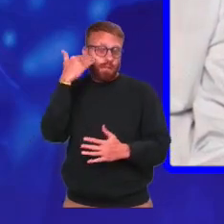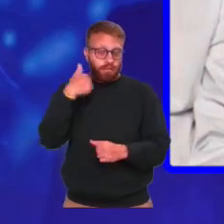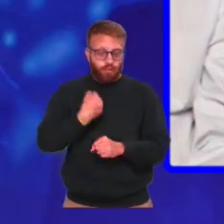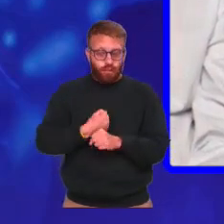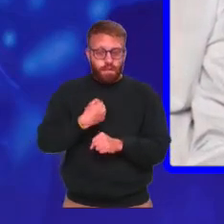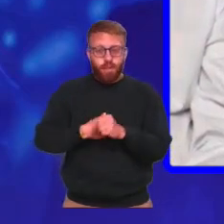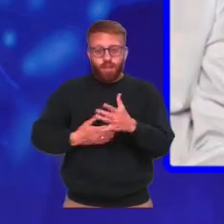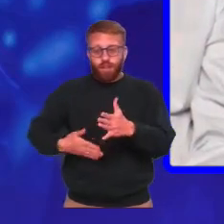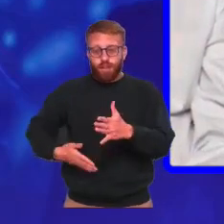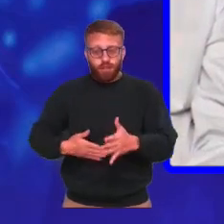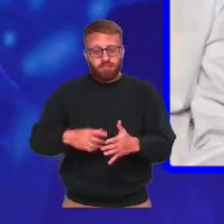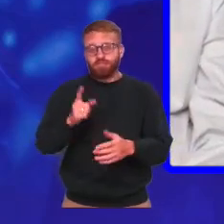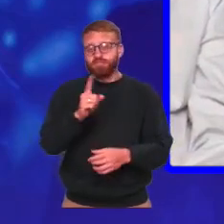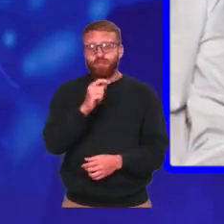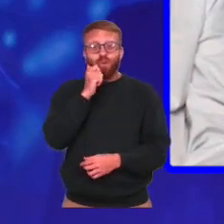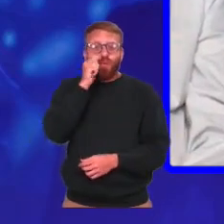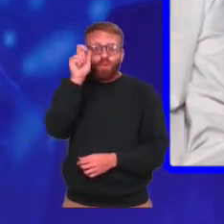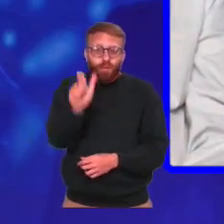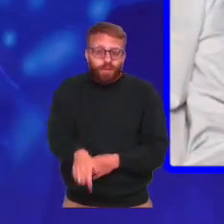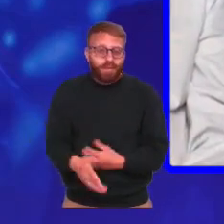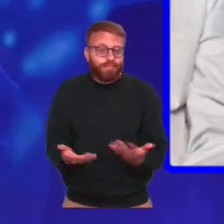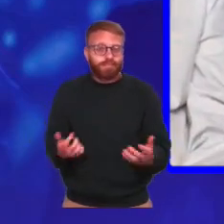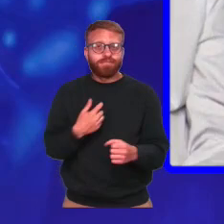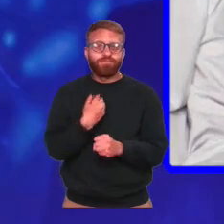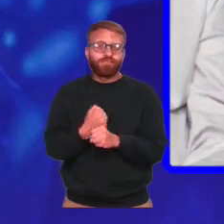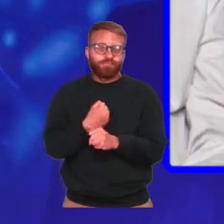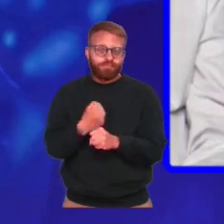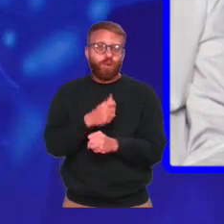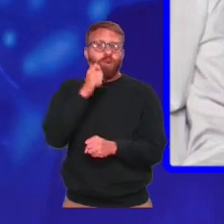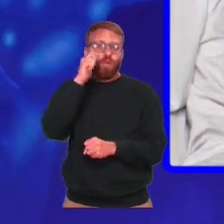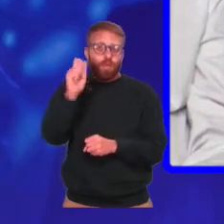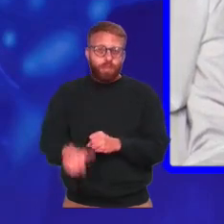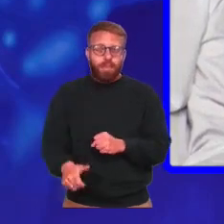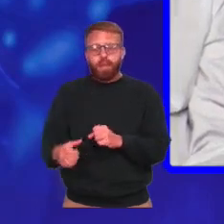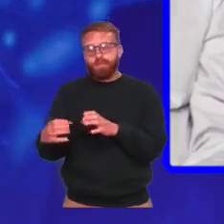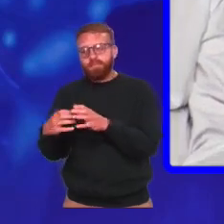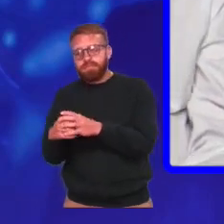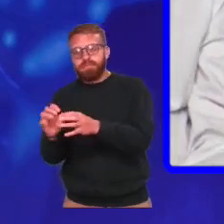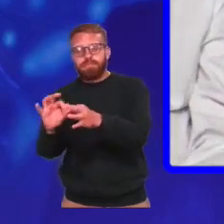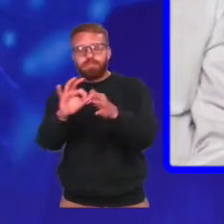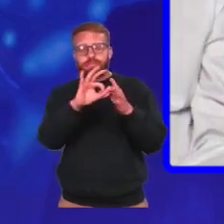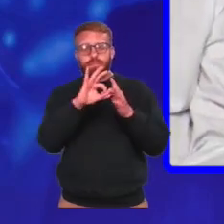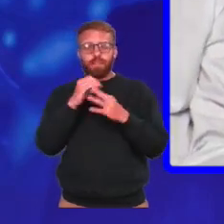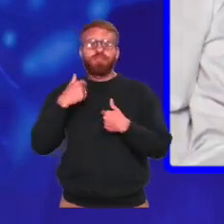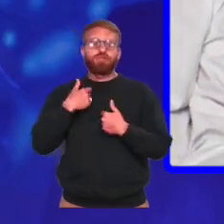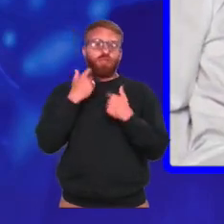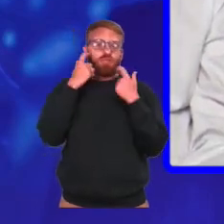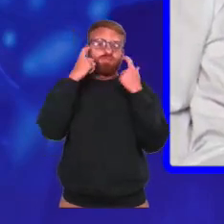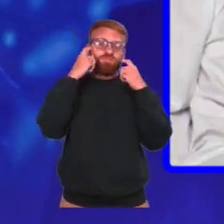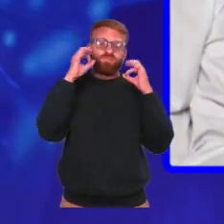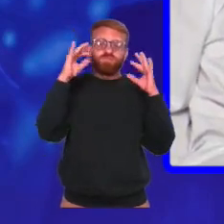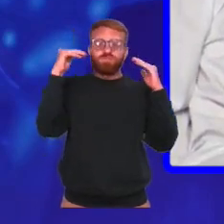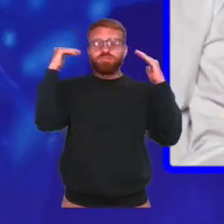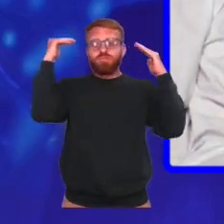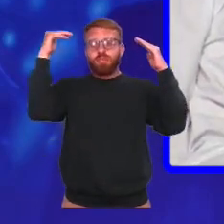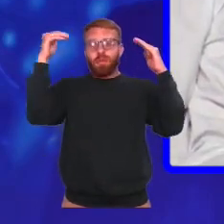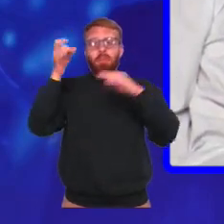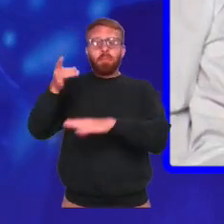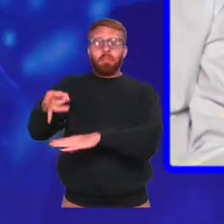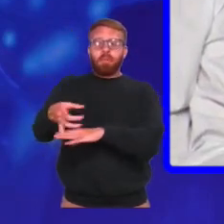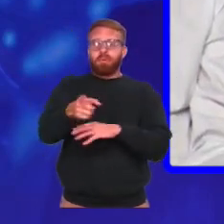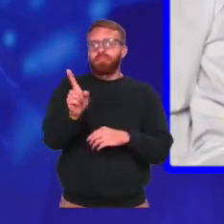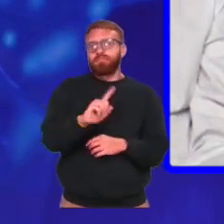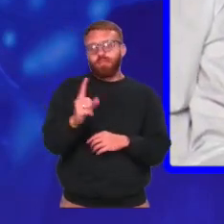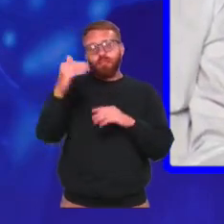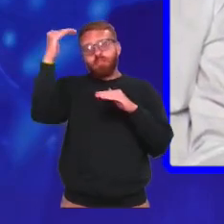together. And we're not all the smartest people in the room. We're going to have to hear other ideas and be open-minded about how